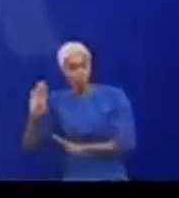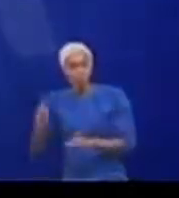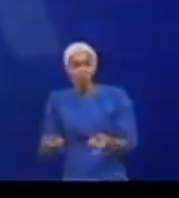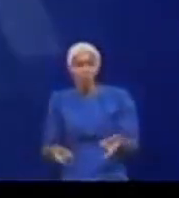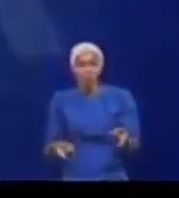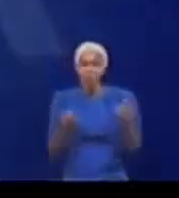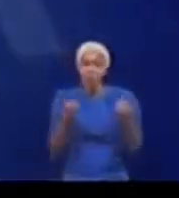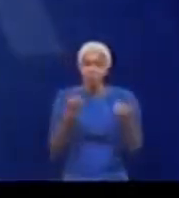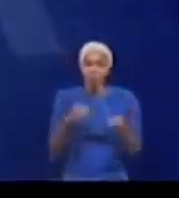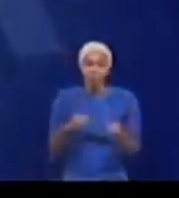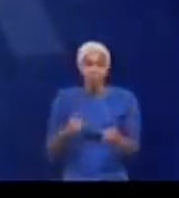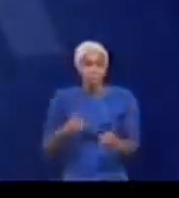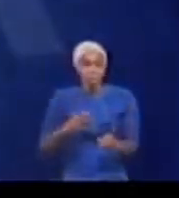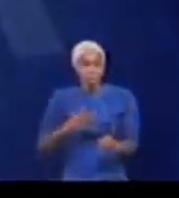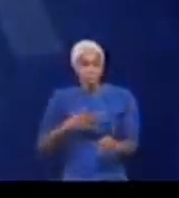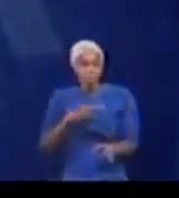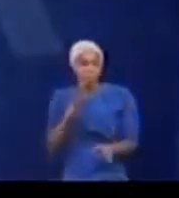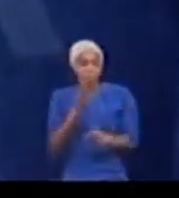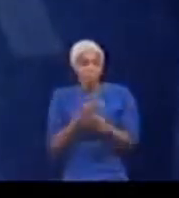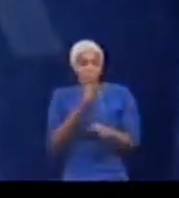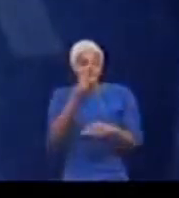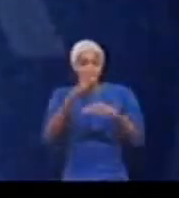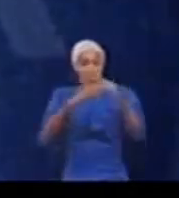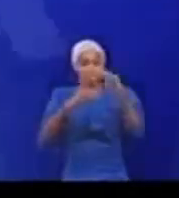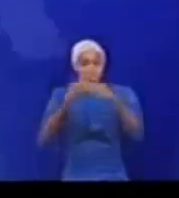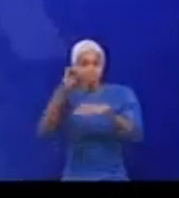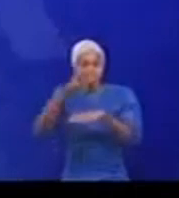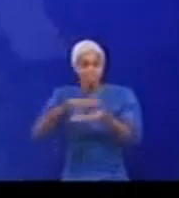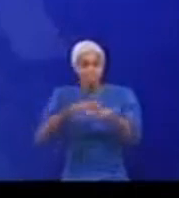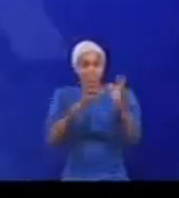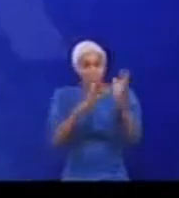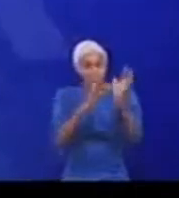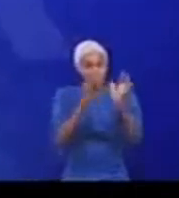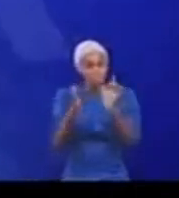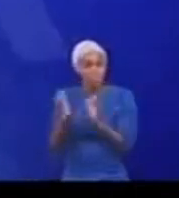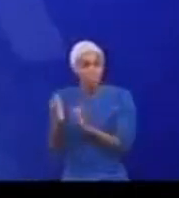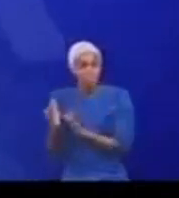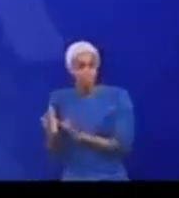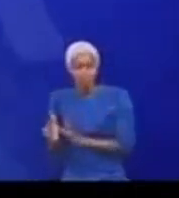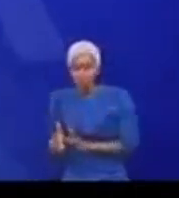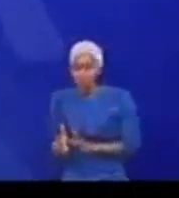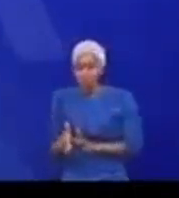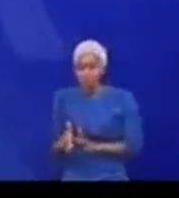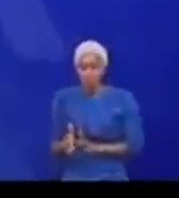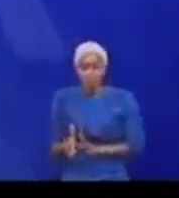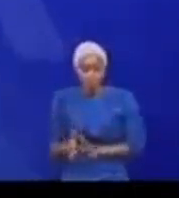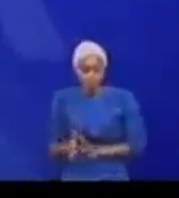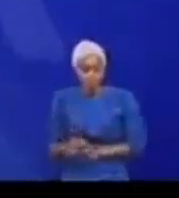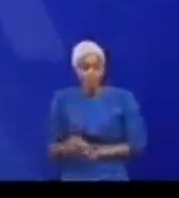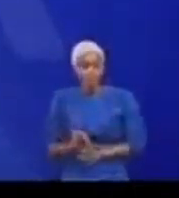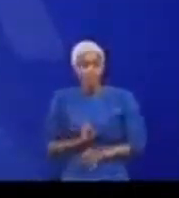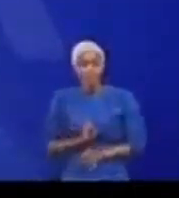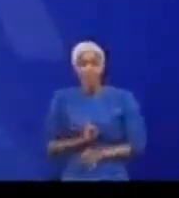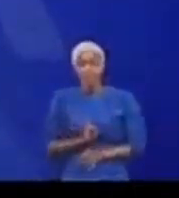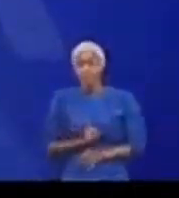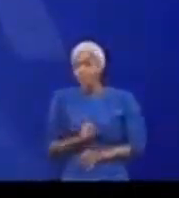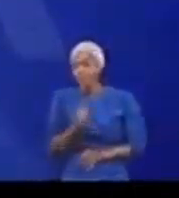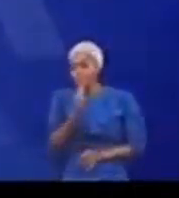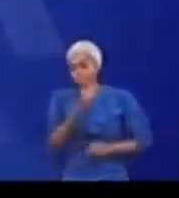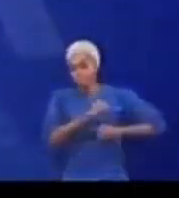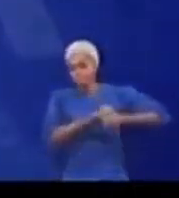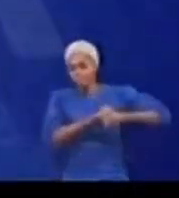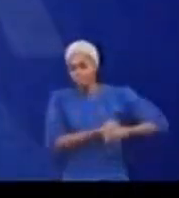came, wind blew, my house was built. Oh, it's built on you, and